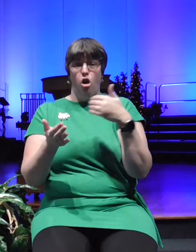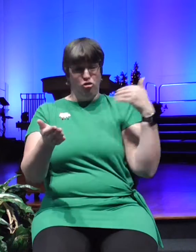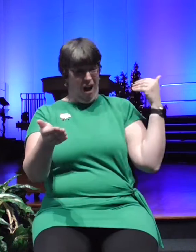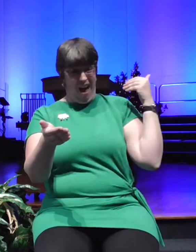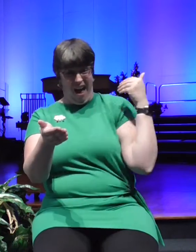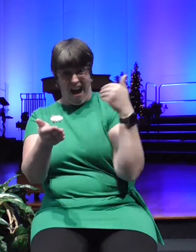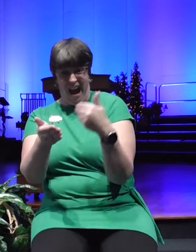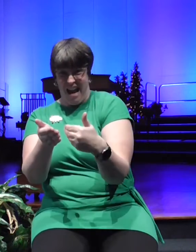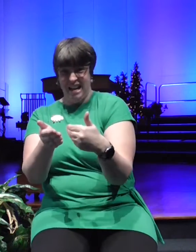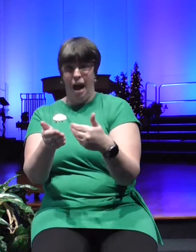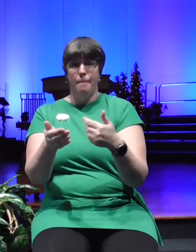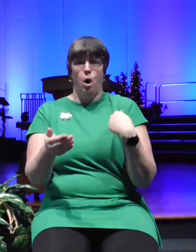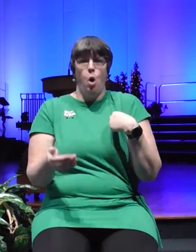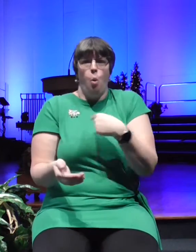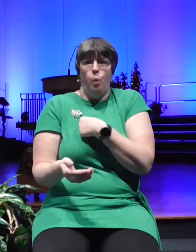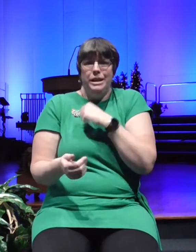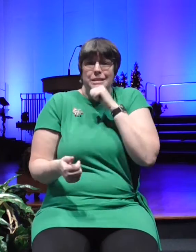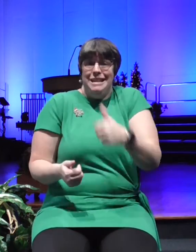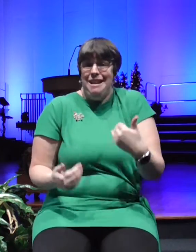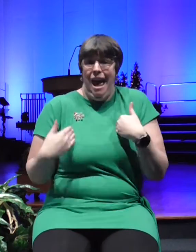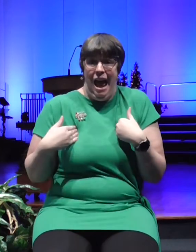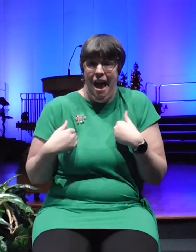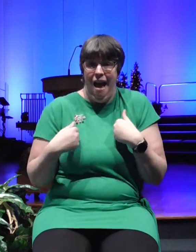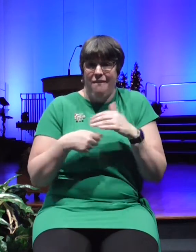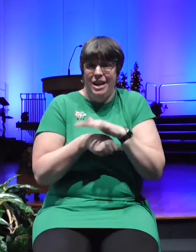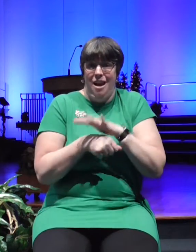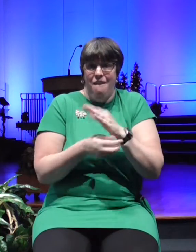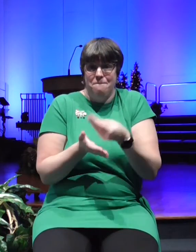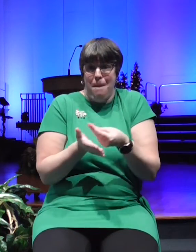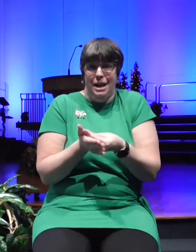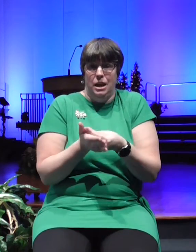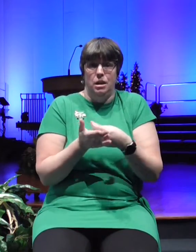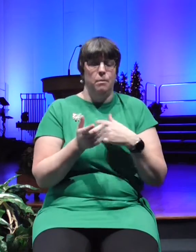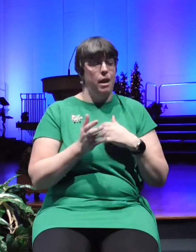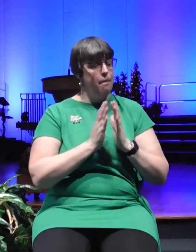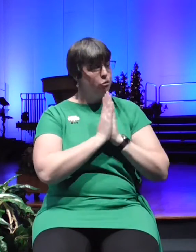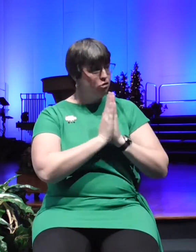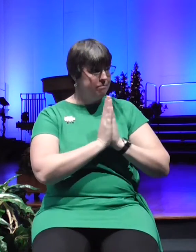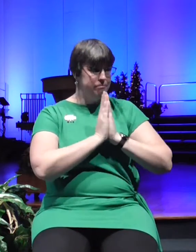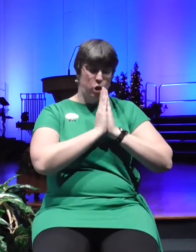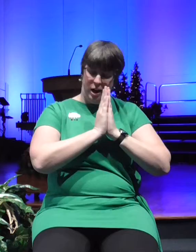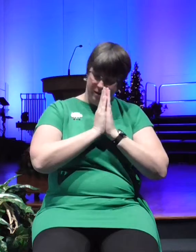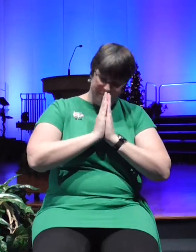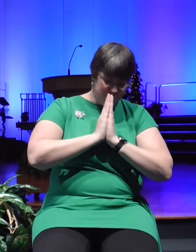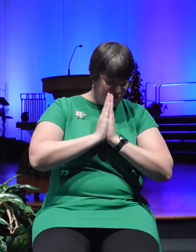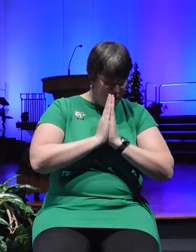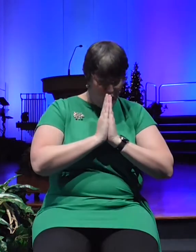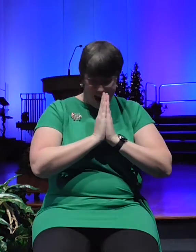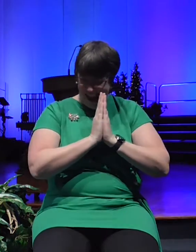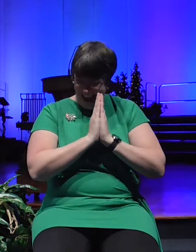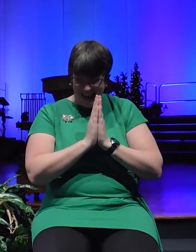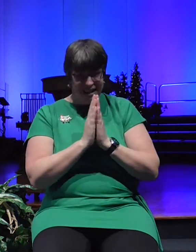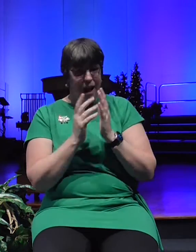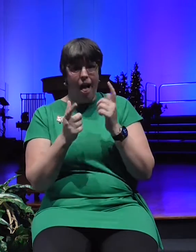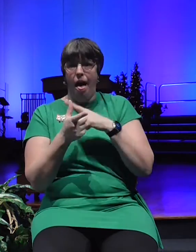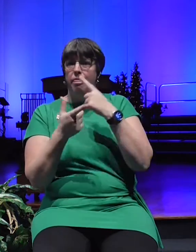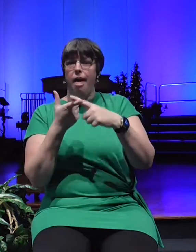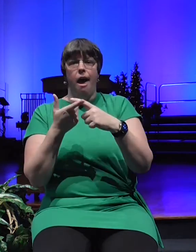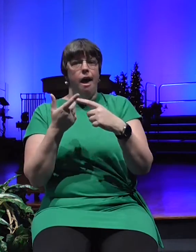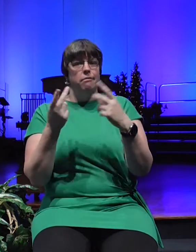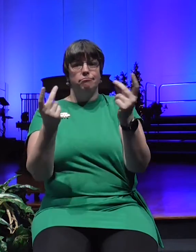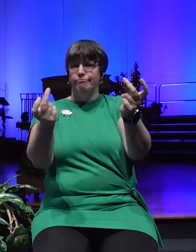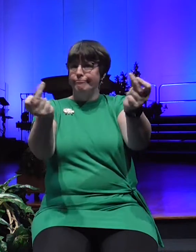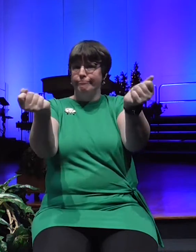closing, we were short the money we needed. And we prayed for guidance. And out of the